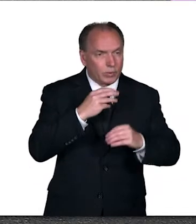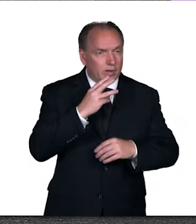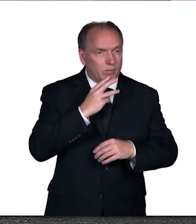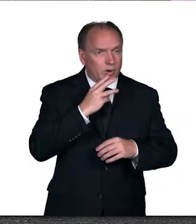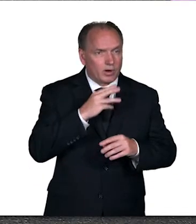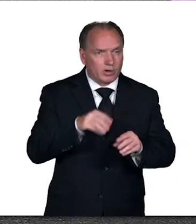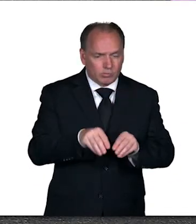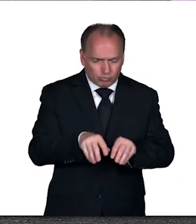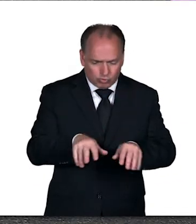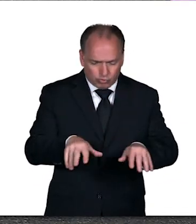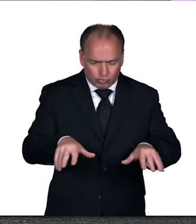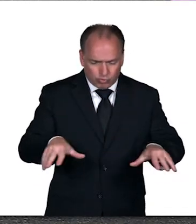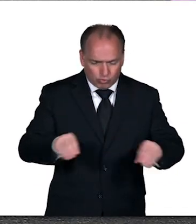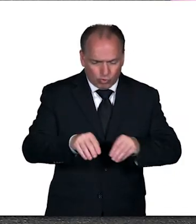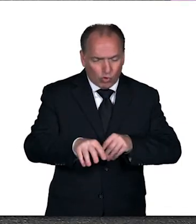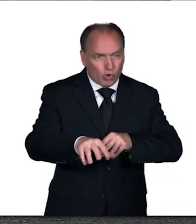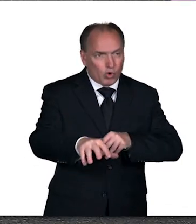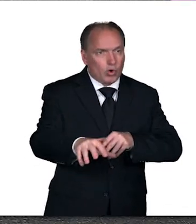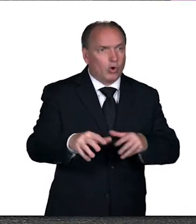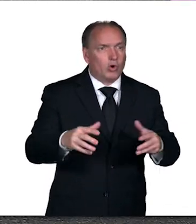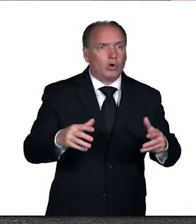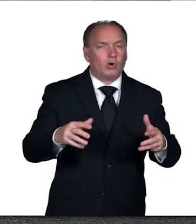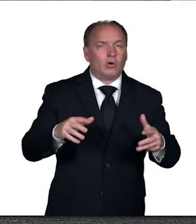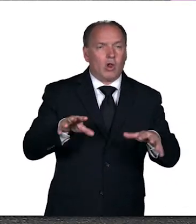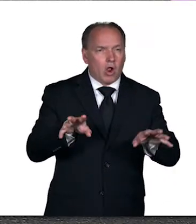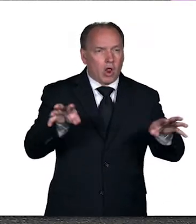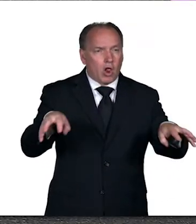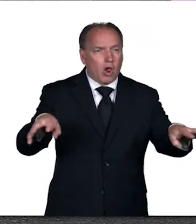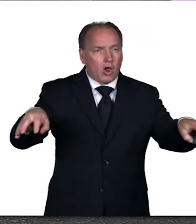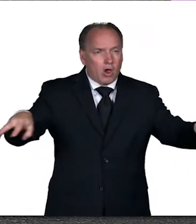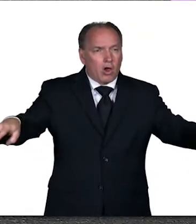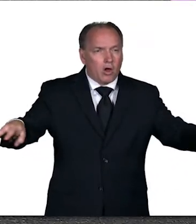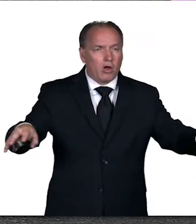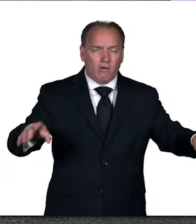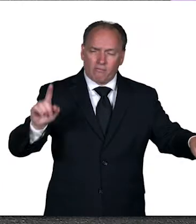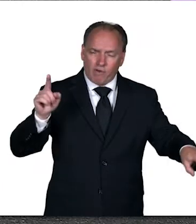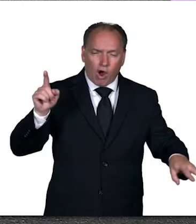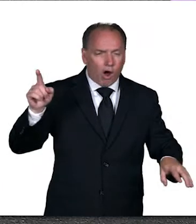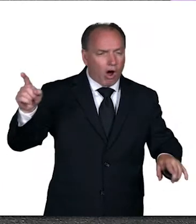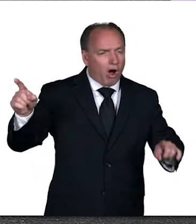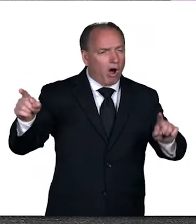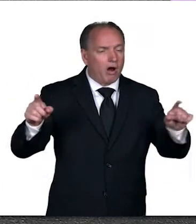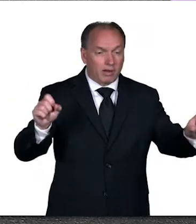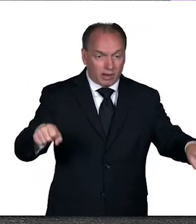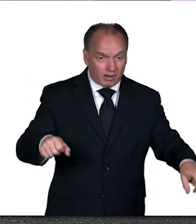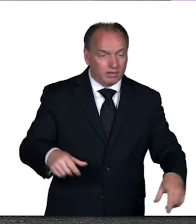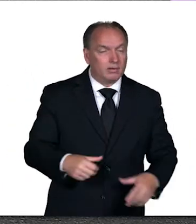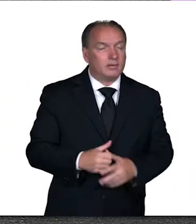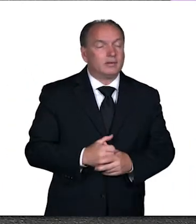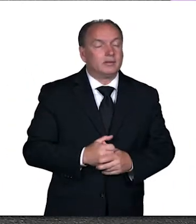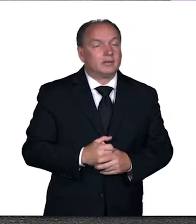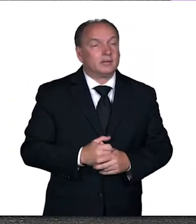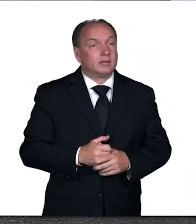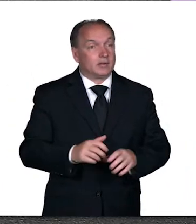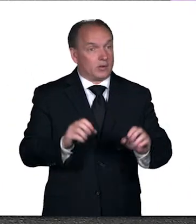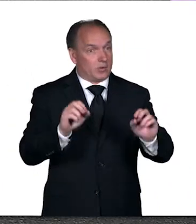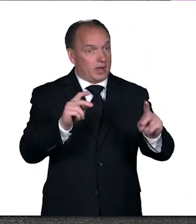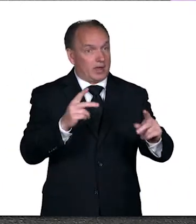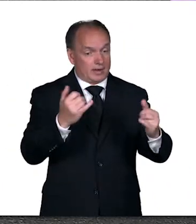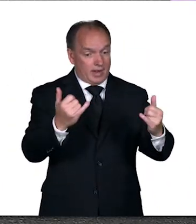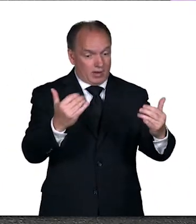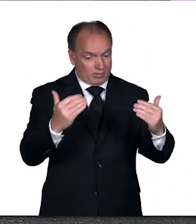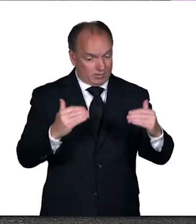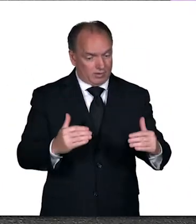by traveling. The roots grow and they travel, and they can travel really, really far or really, really long. Alrighty,